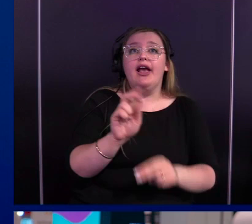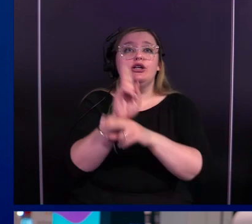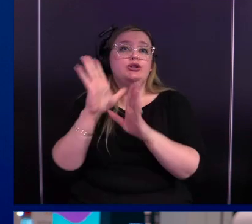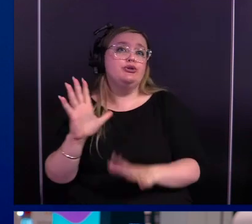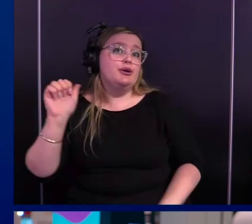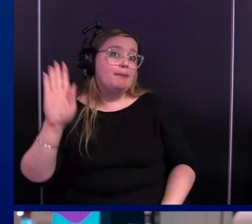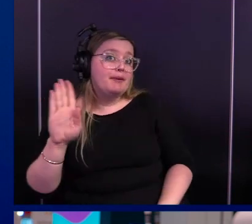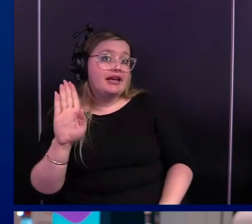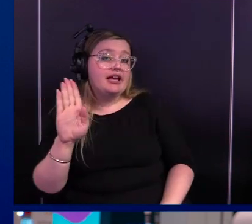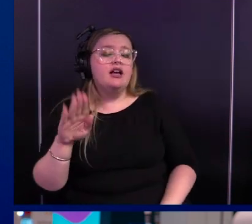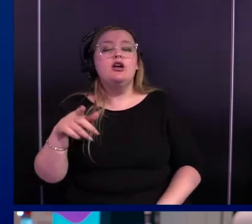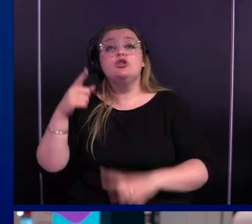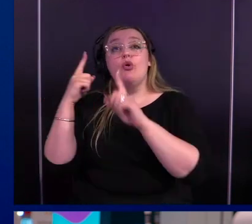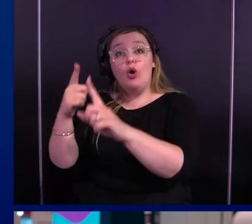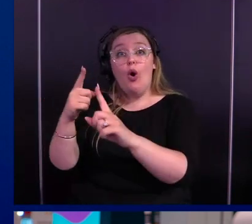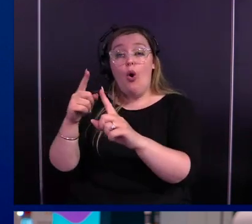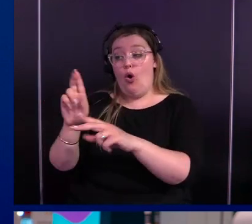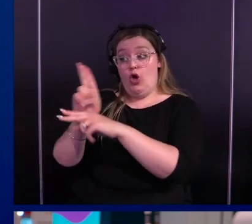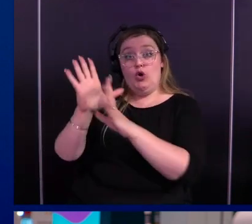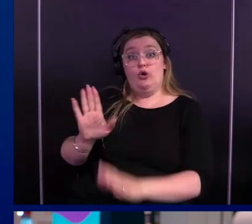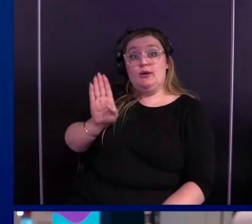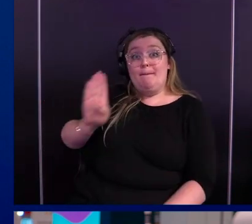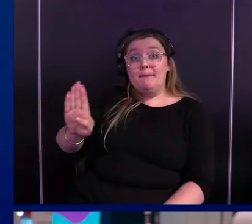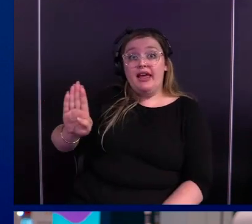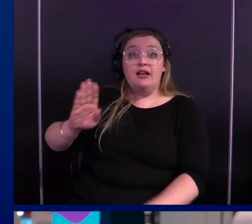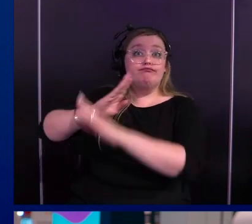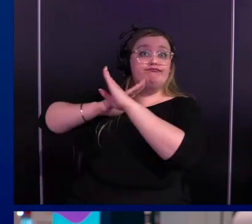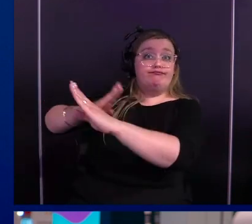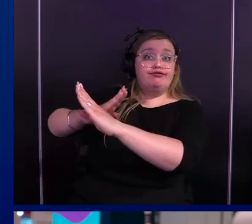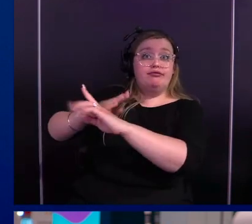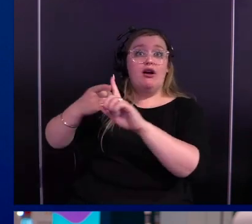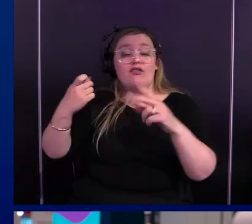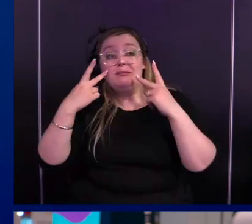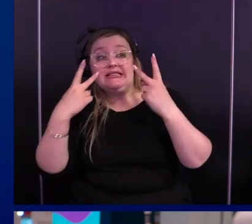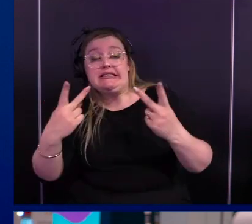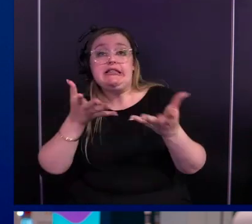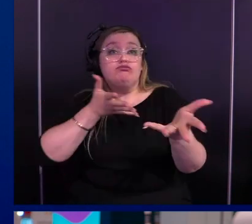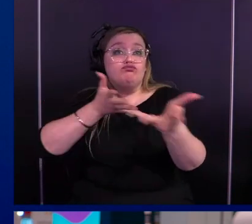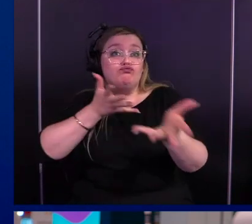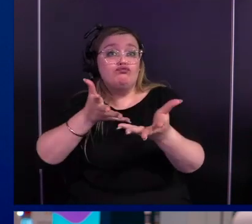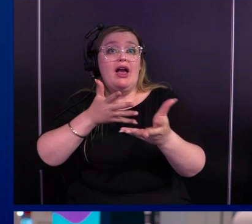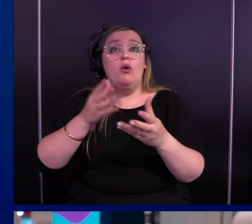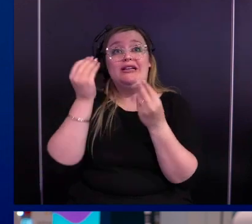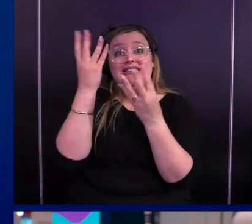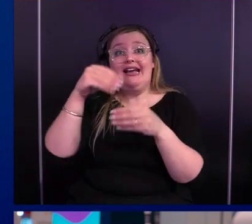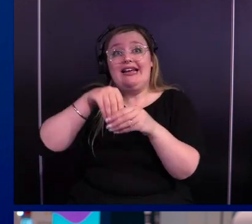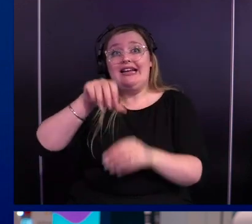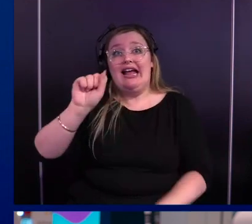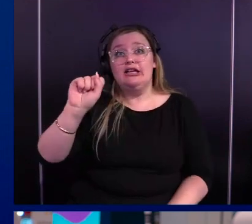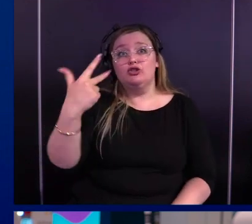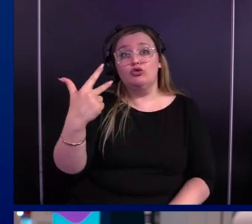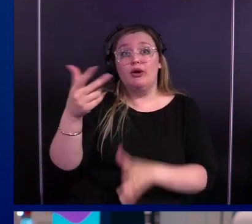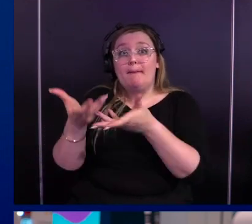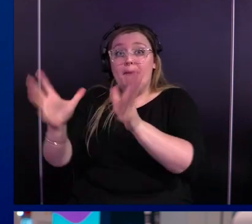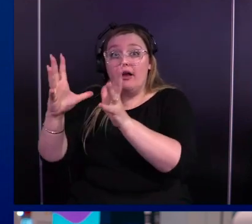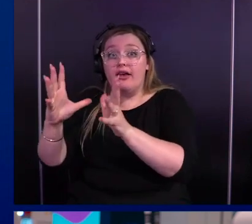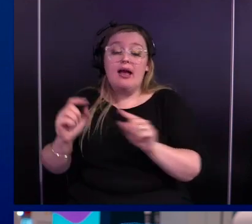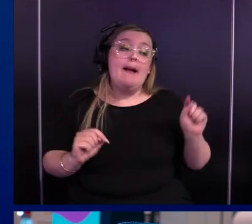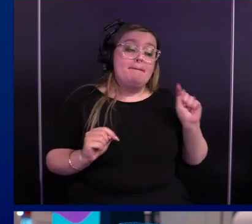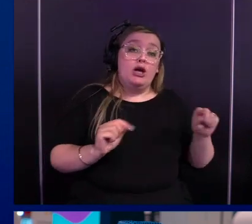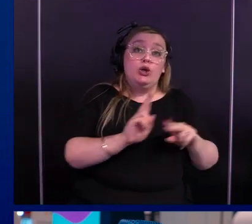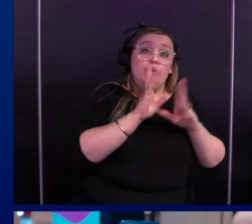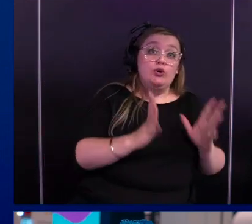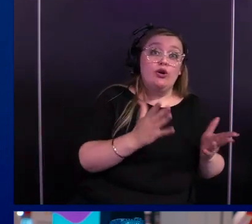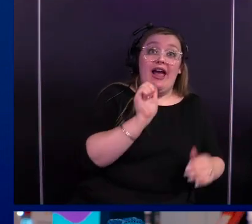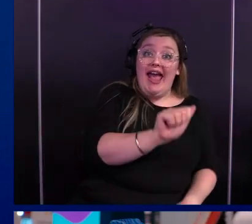is restrict user B completely from seeing or interacting with data in an S3 bucket. But we want user A to have full access to that bucket.